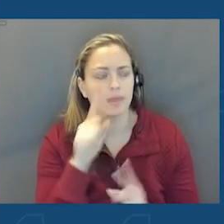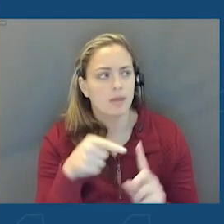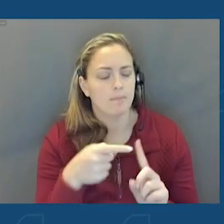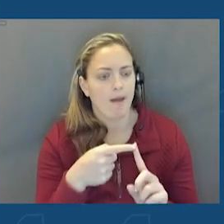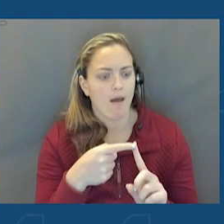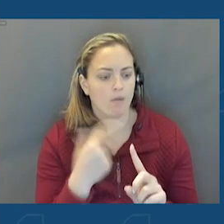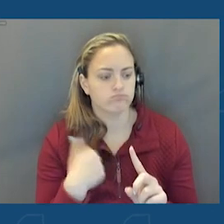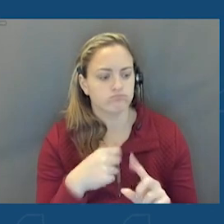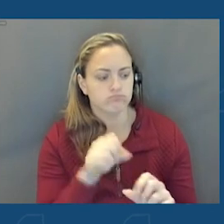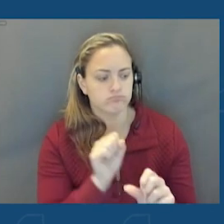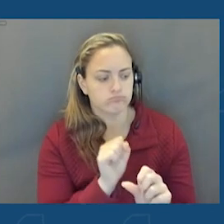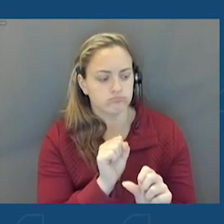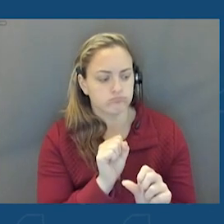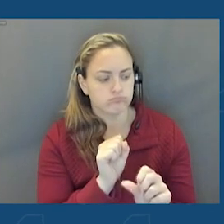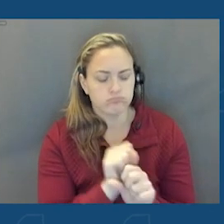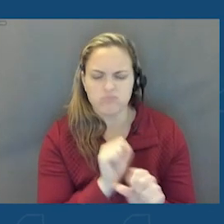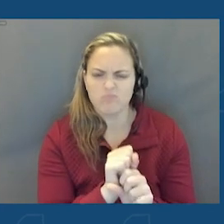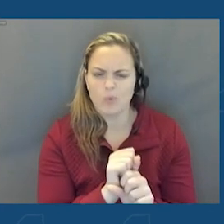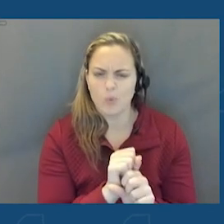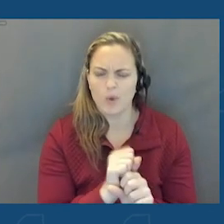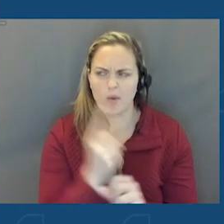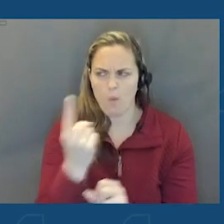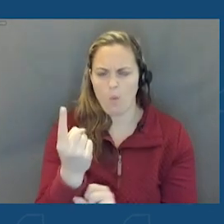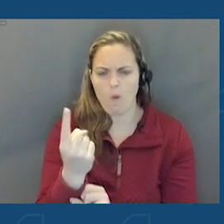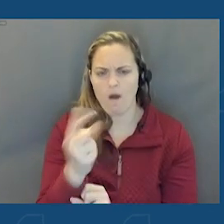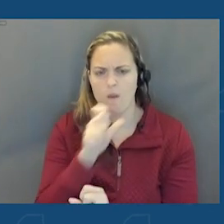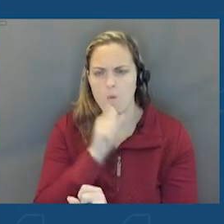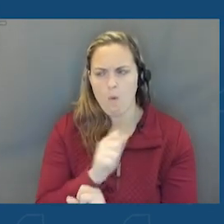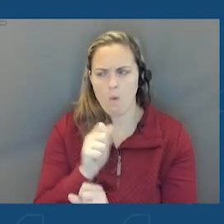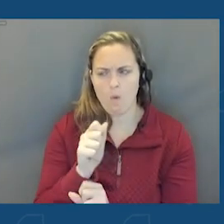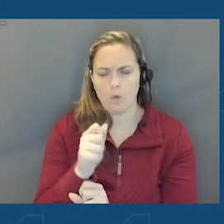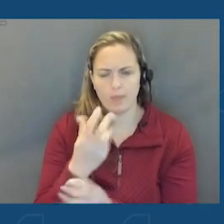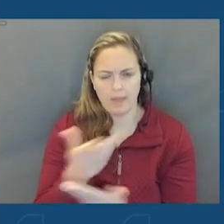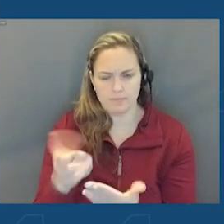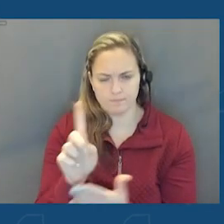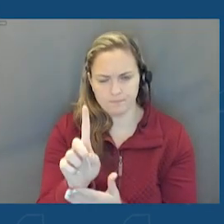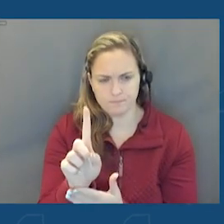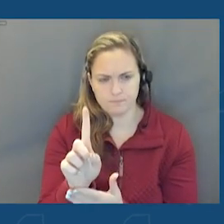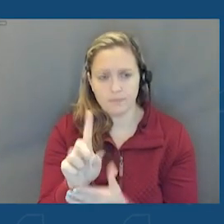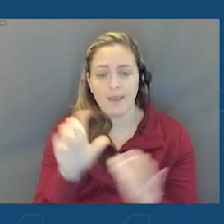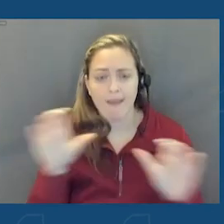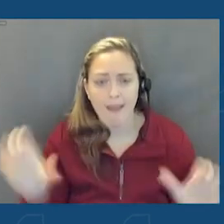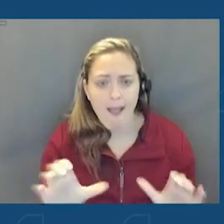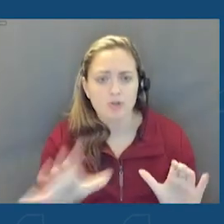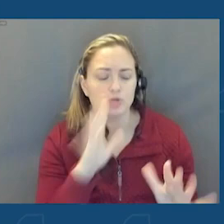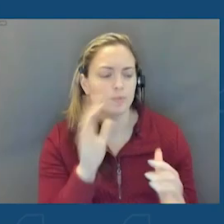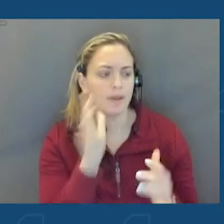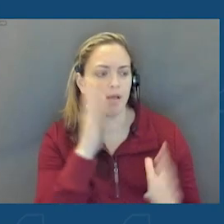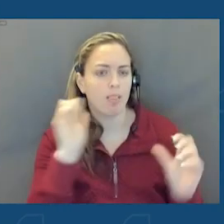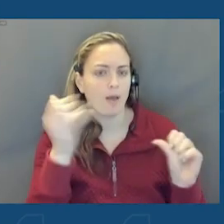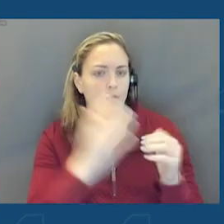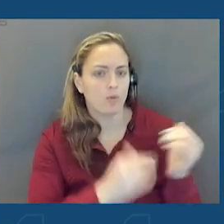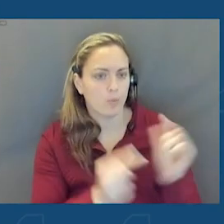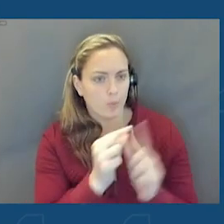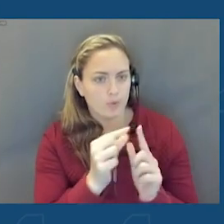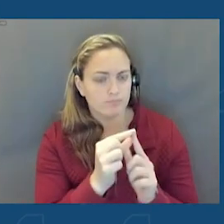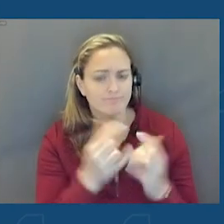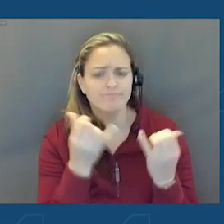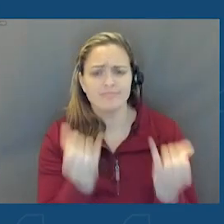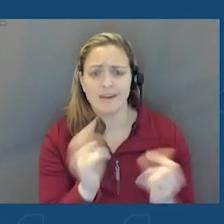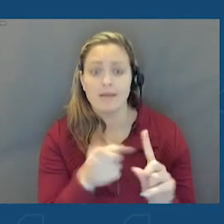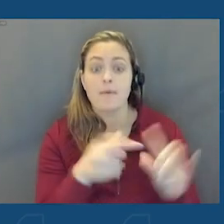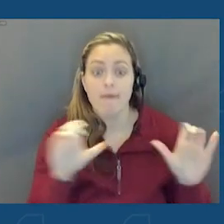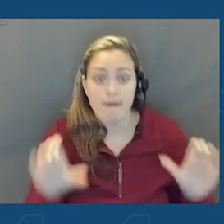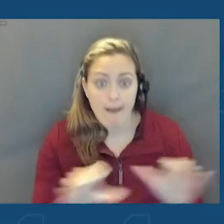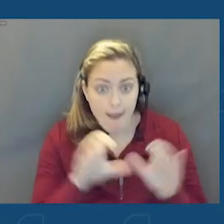always held on to one old adage, one old saying: actions speak louder than words. Today's about actions,